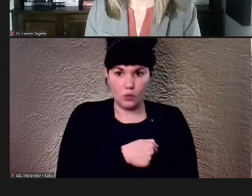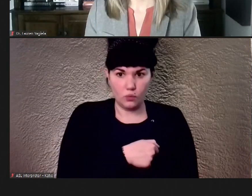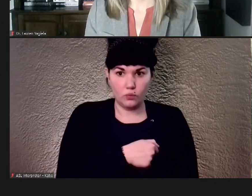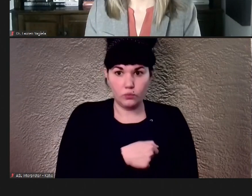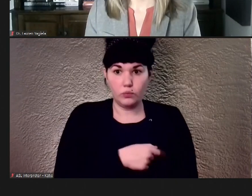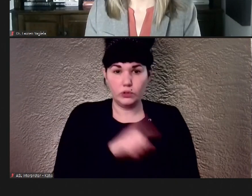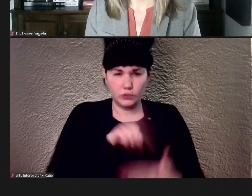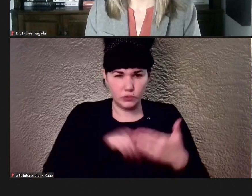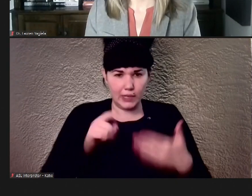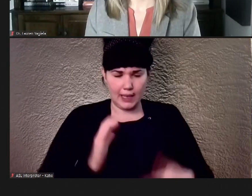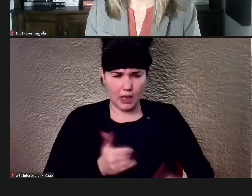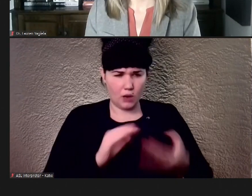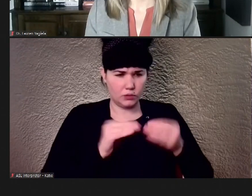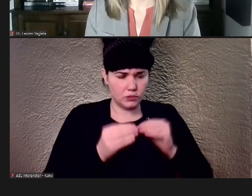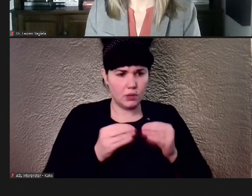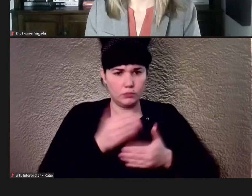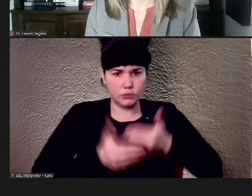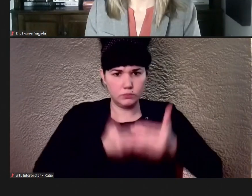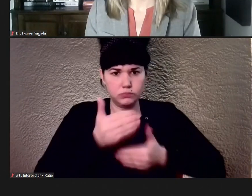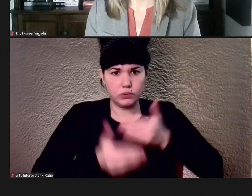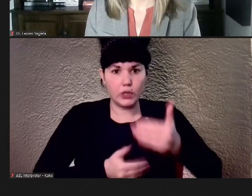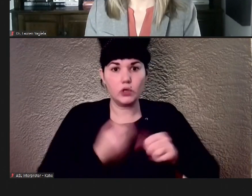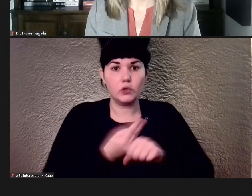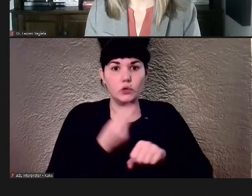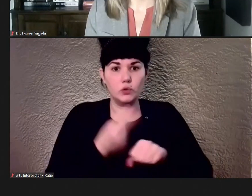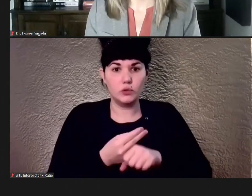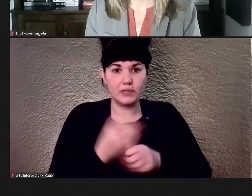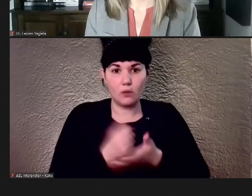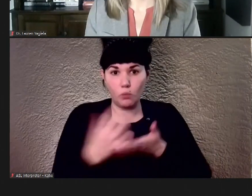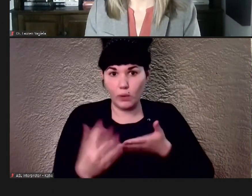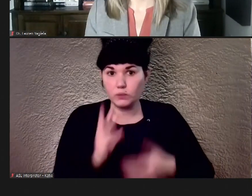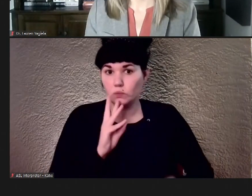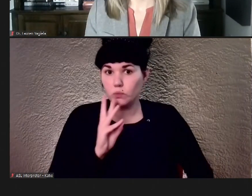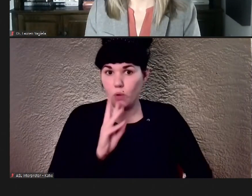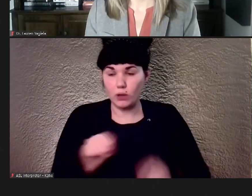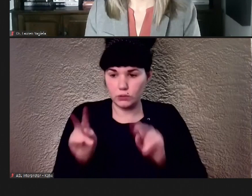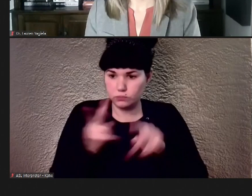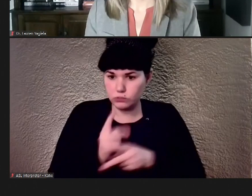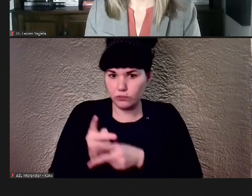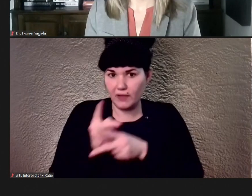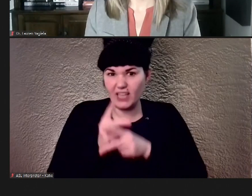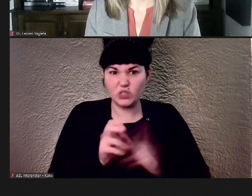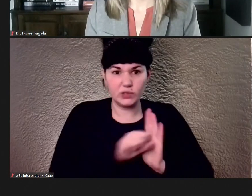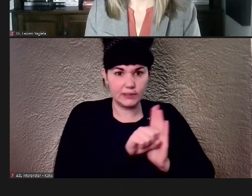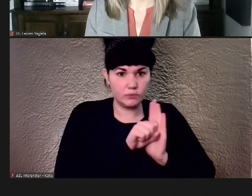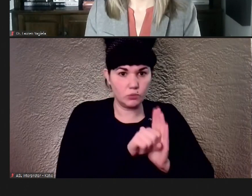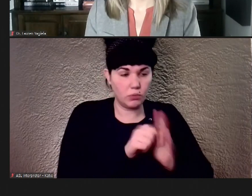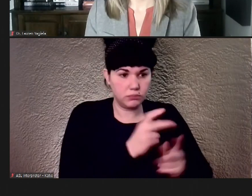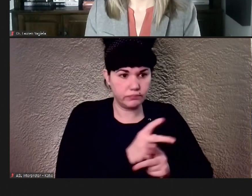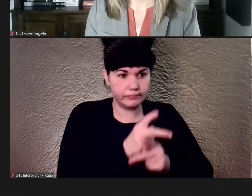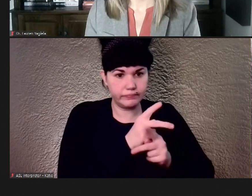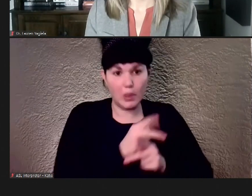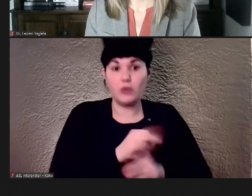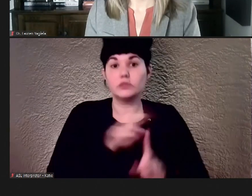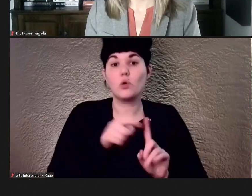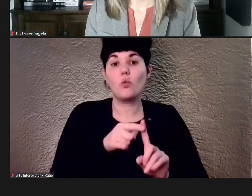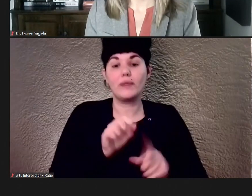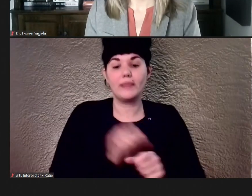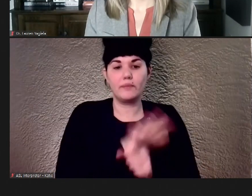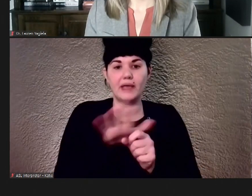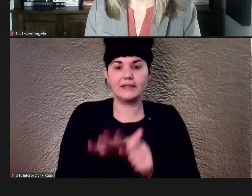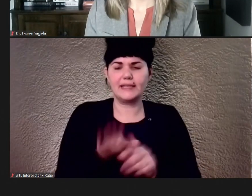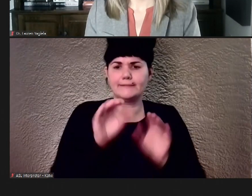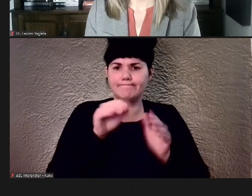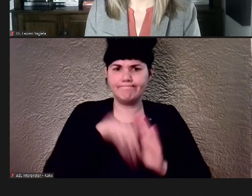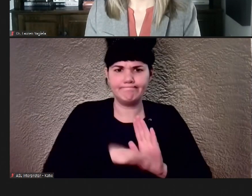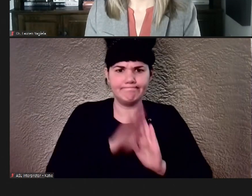like wastewater surveillance, things like syndromic surveillance. So as the pandemic moves and shifts, the way that we